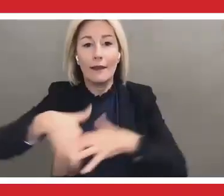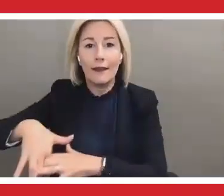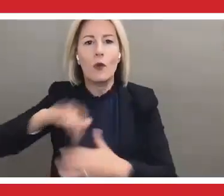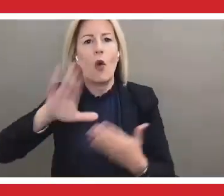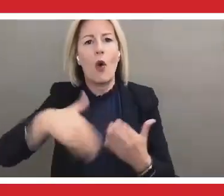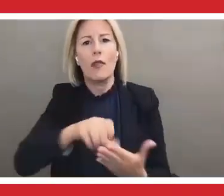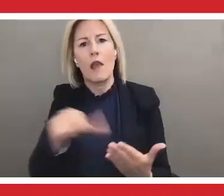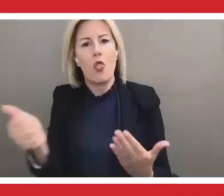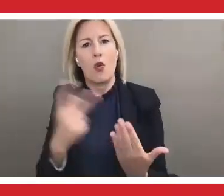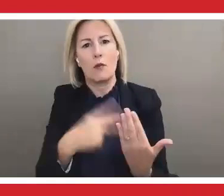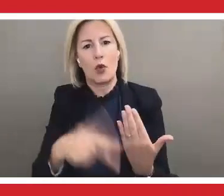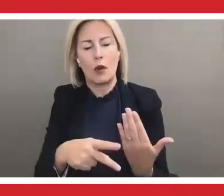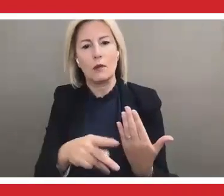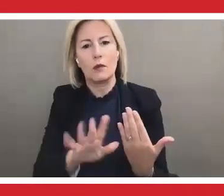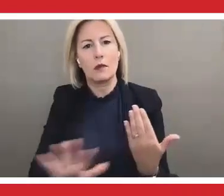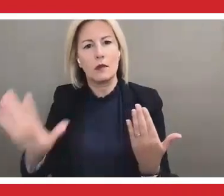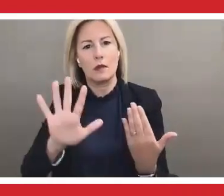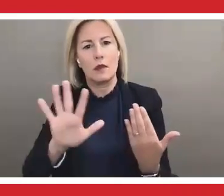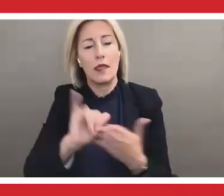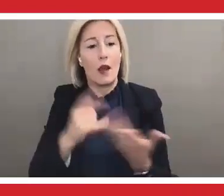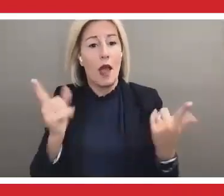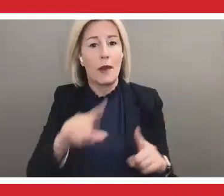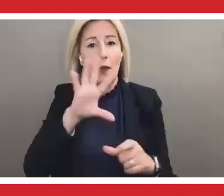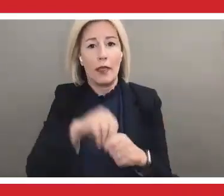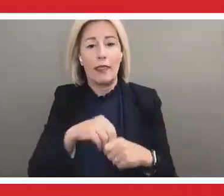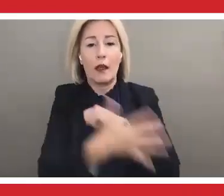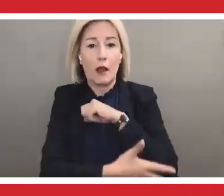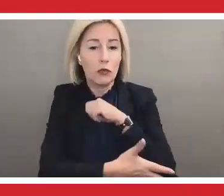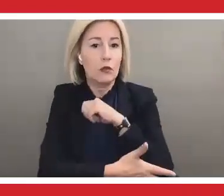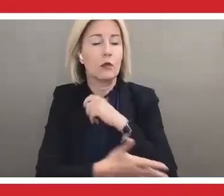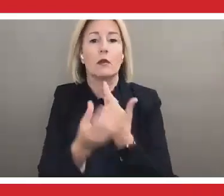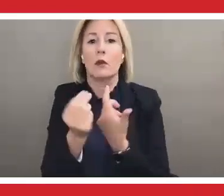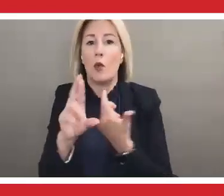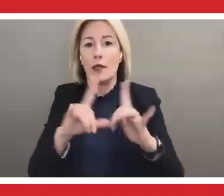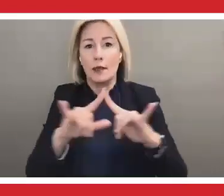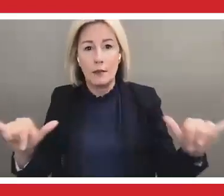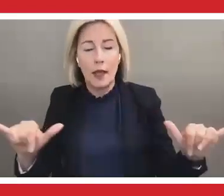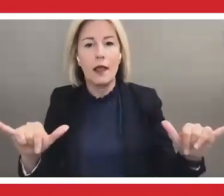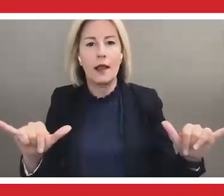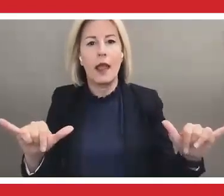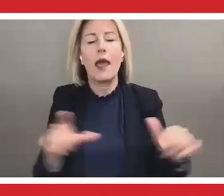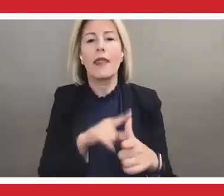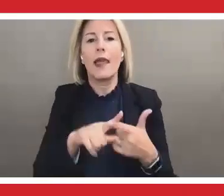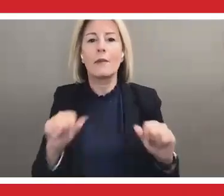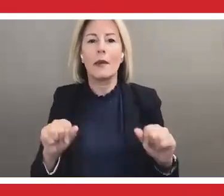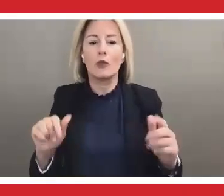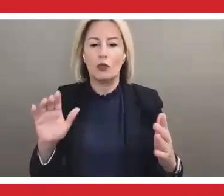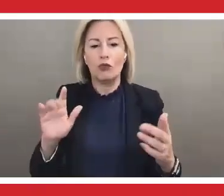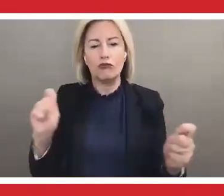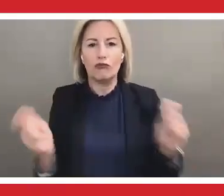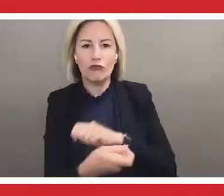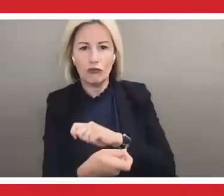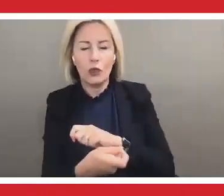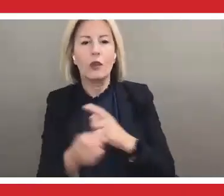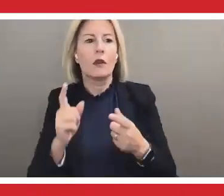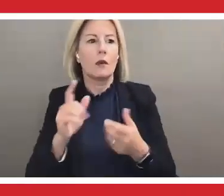that are running in the countries, or at the same time, and be able then to convert it in an action plan, in a